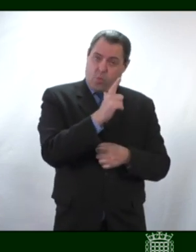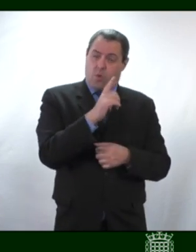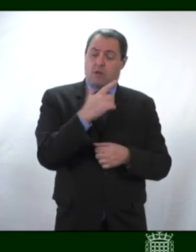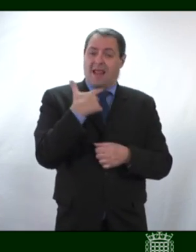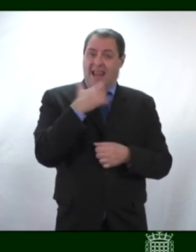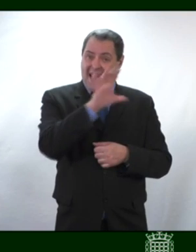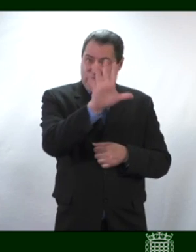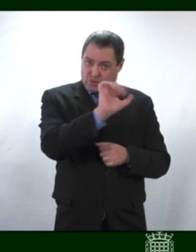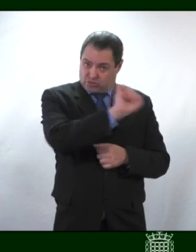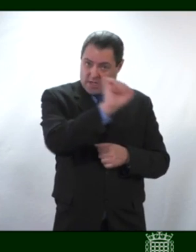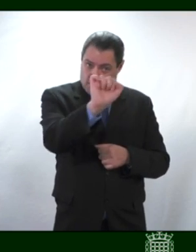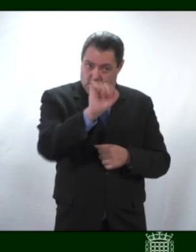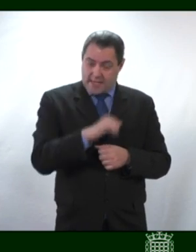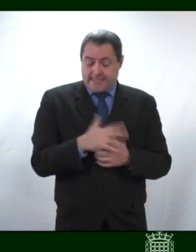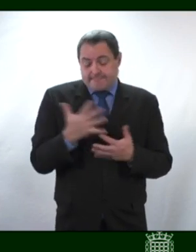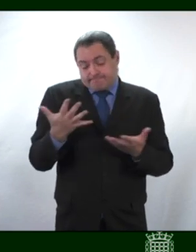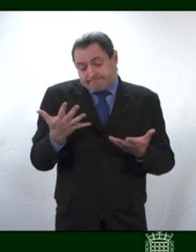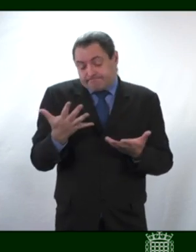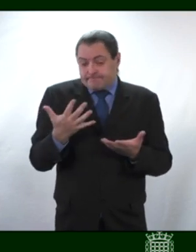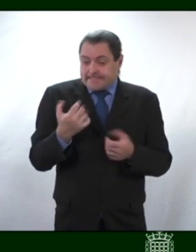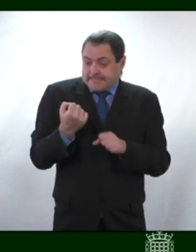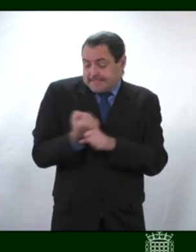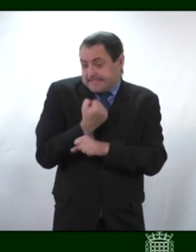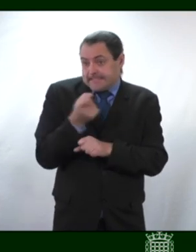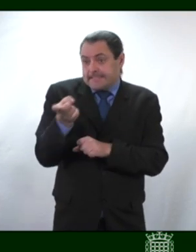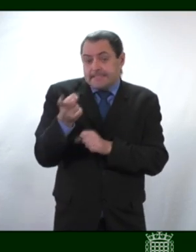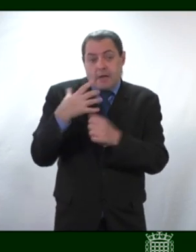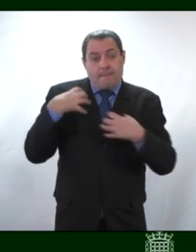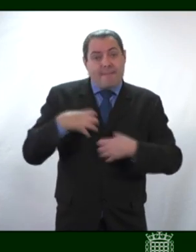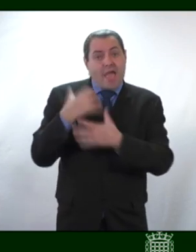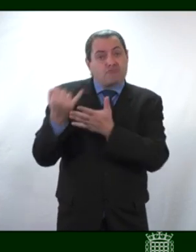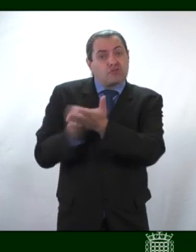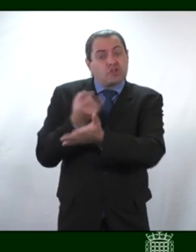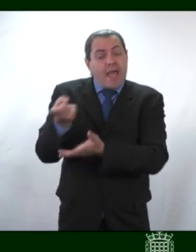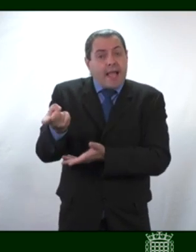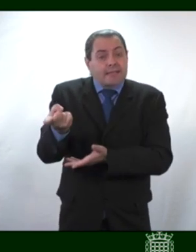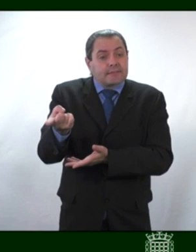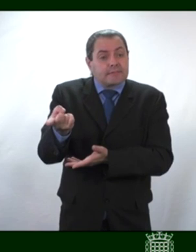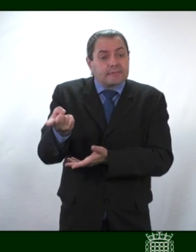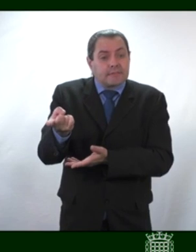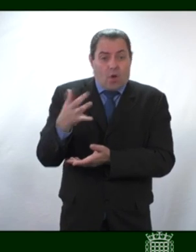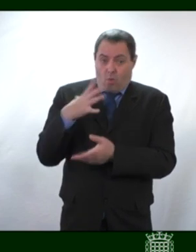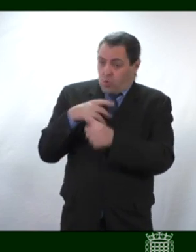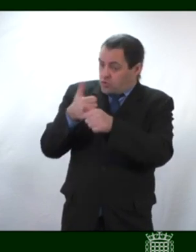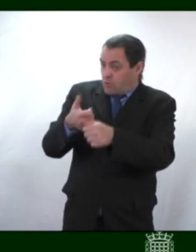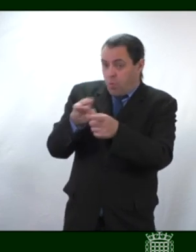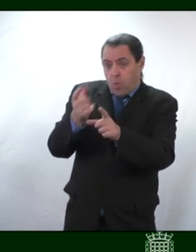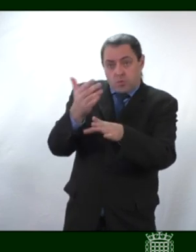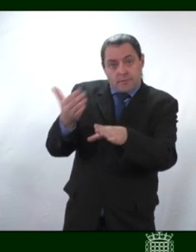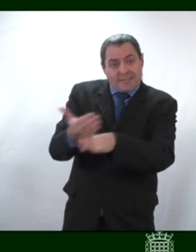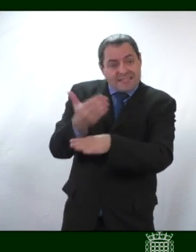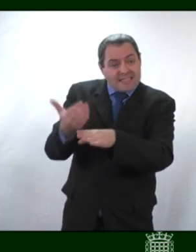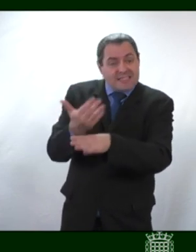Lancashire, and I regret that the Mayor rejected it. But we want to support businesses across Greater